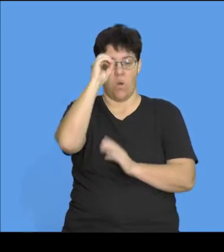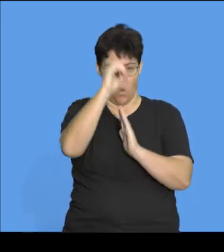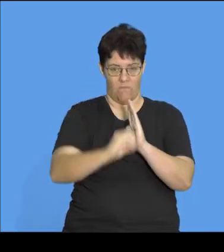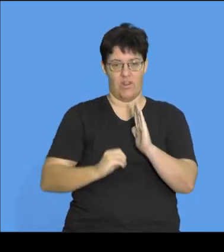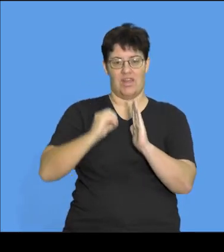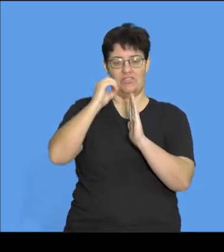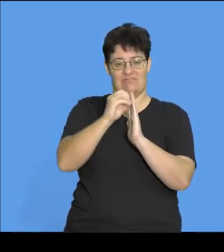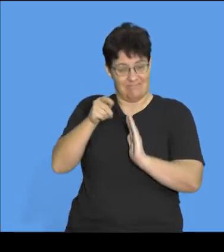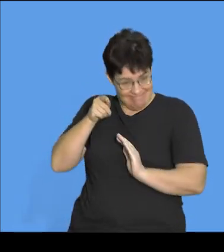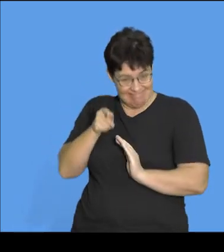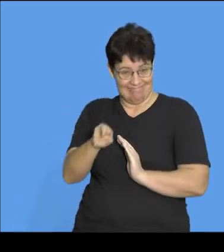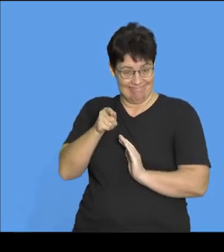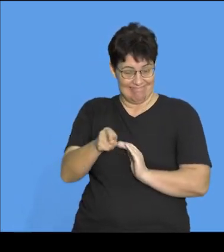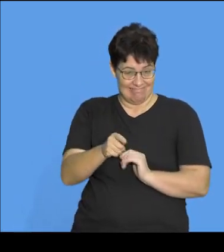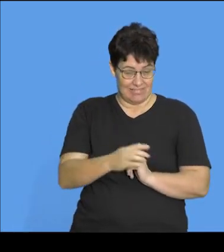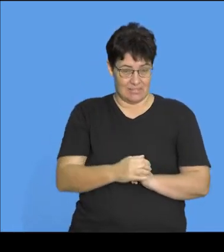ovulation.